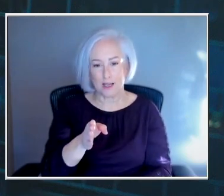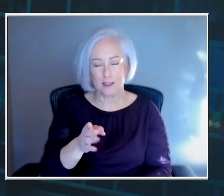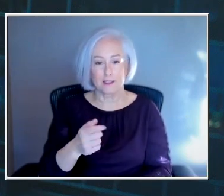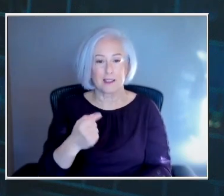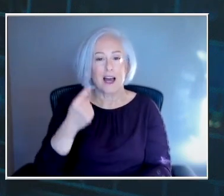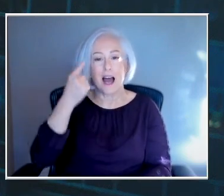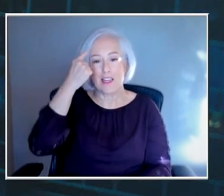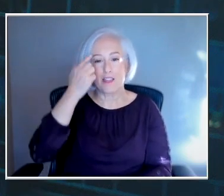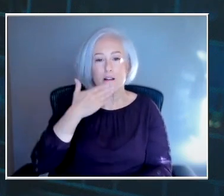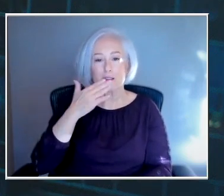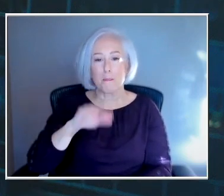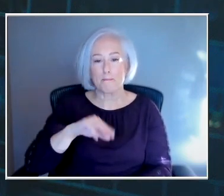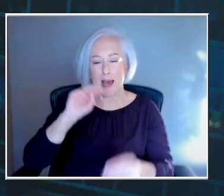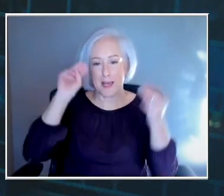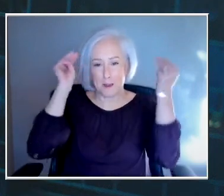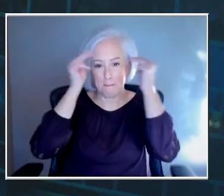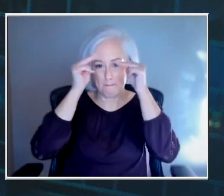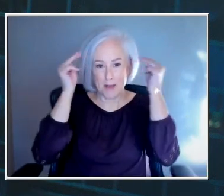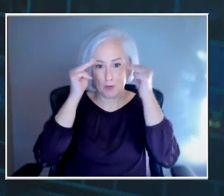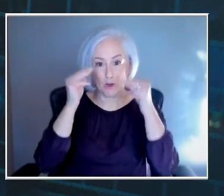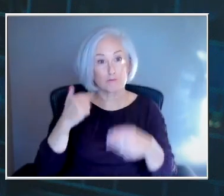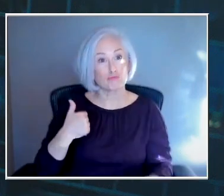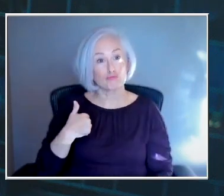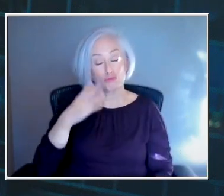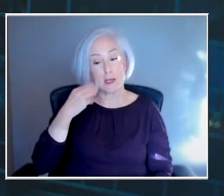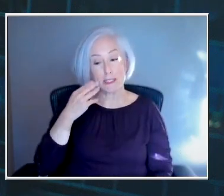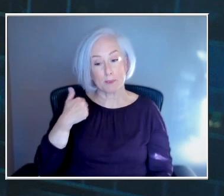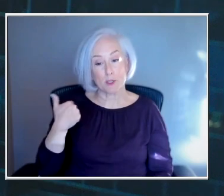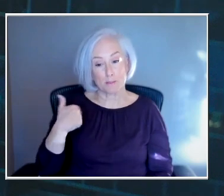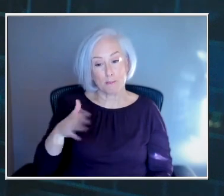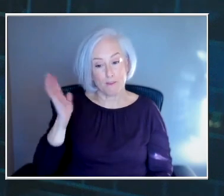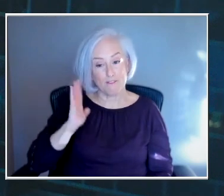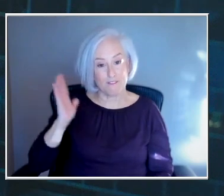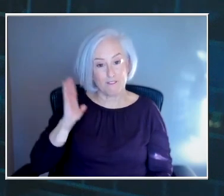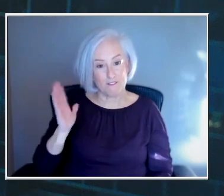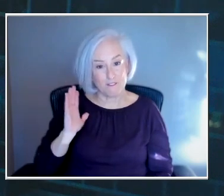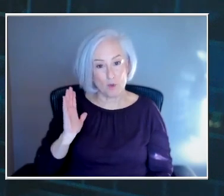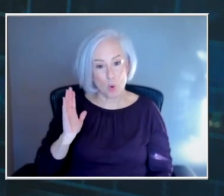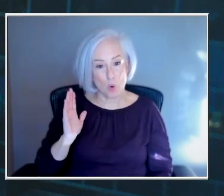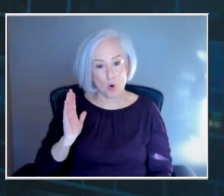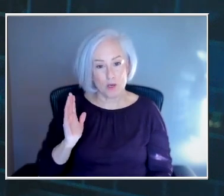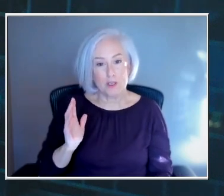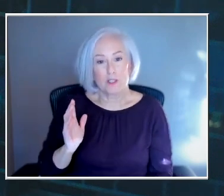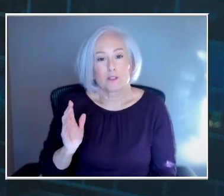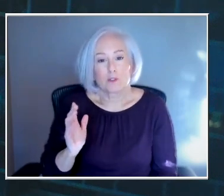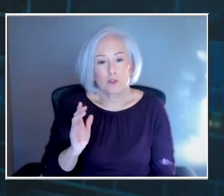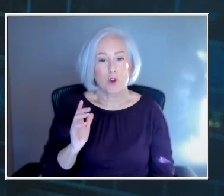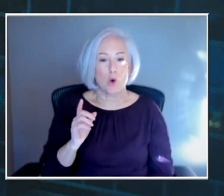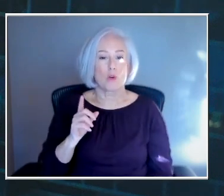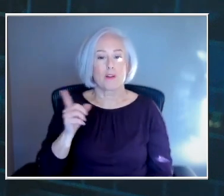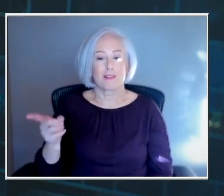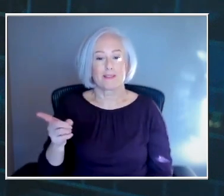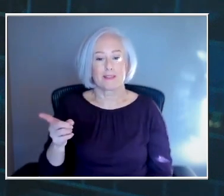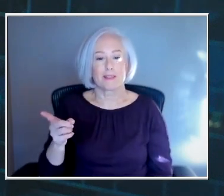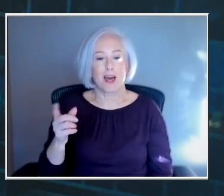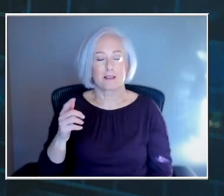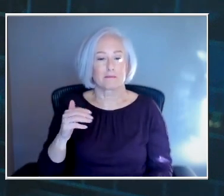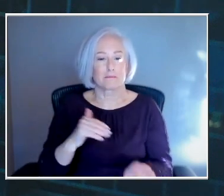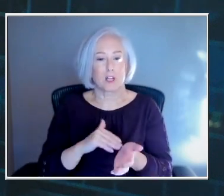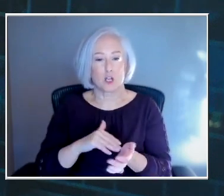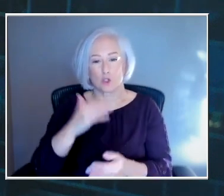migraine. And I've had that in the past in the clinic in front of her, so she knew that I have history of migraine